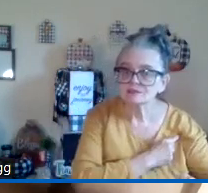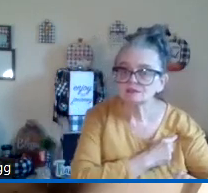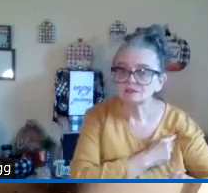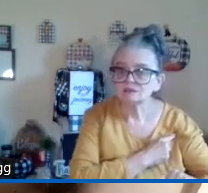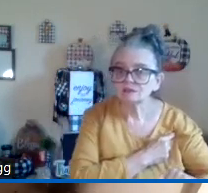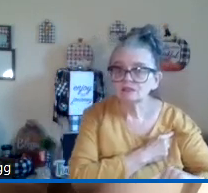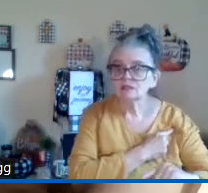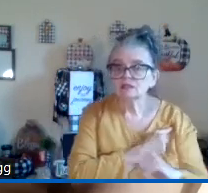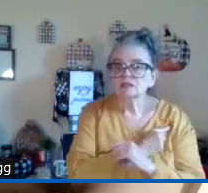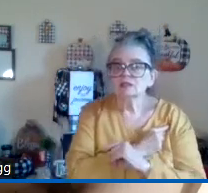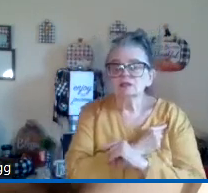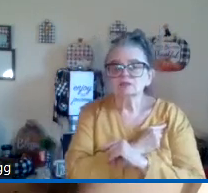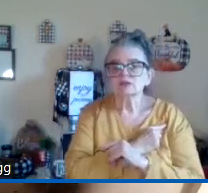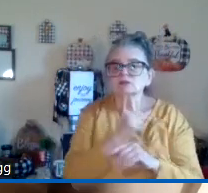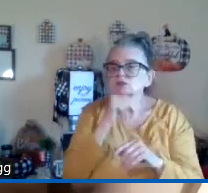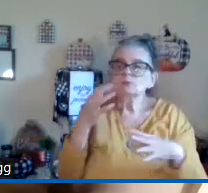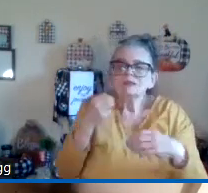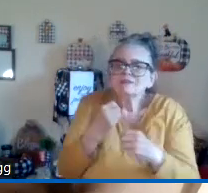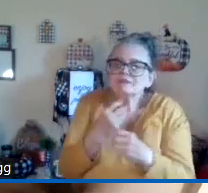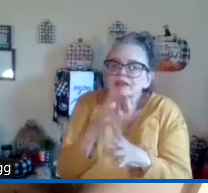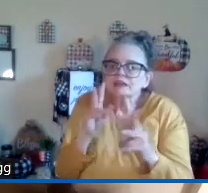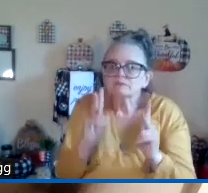scolding them or telling them,